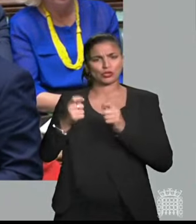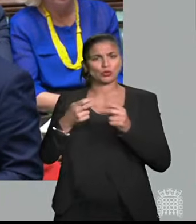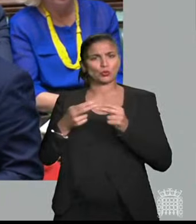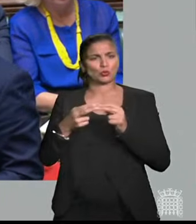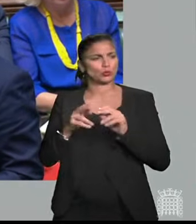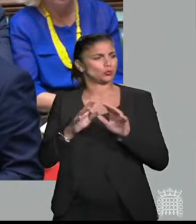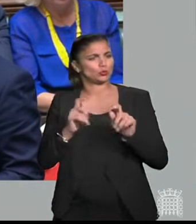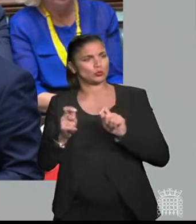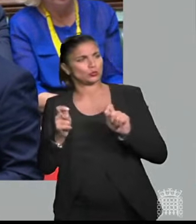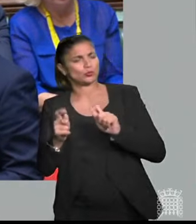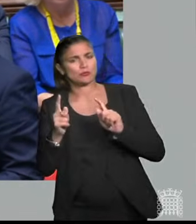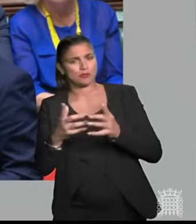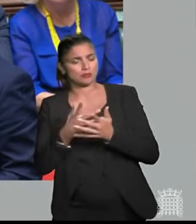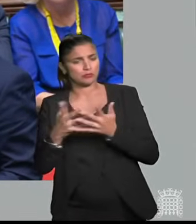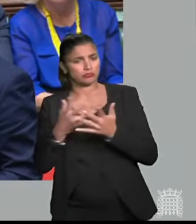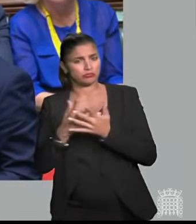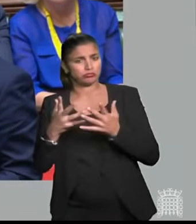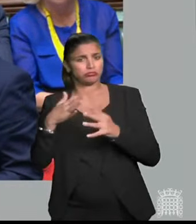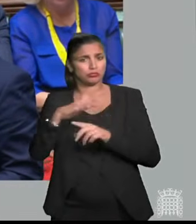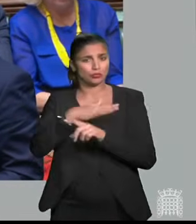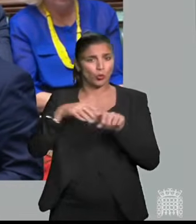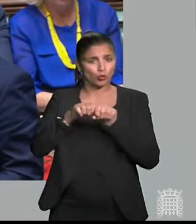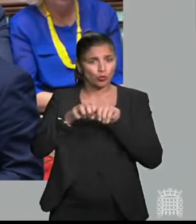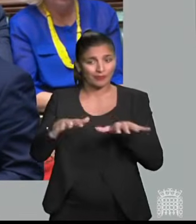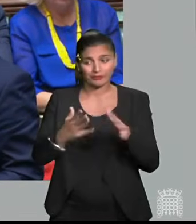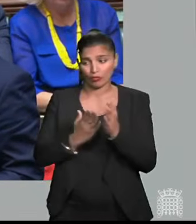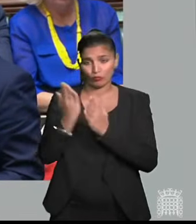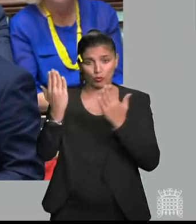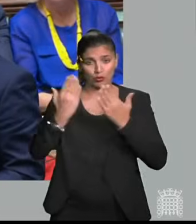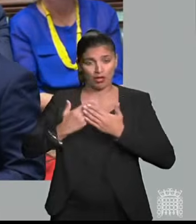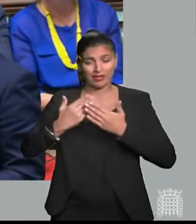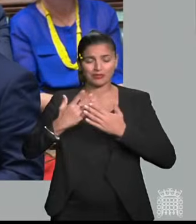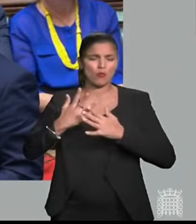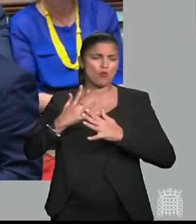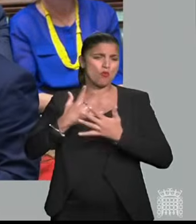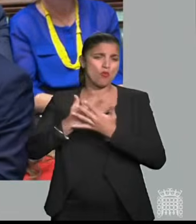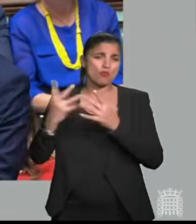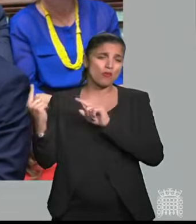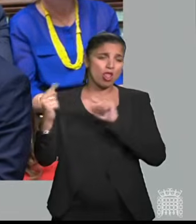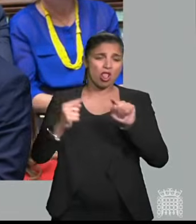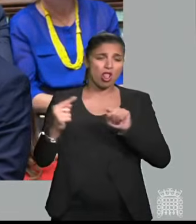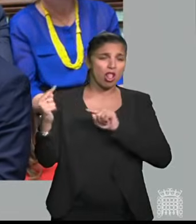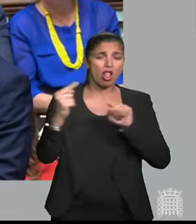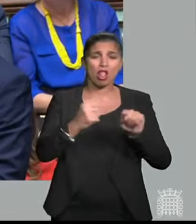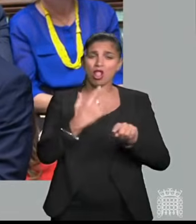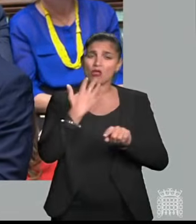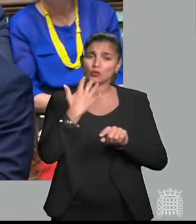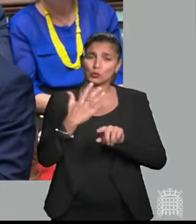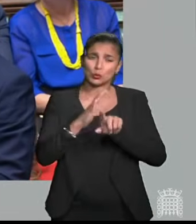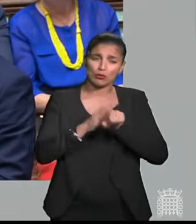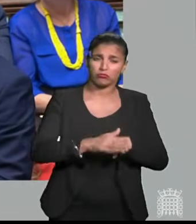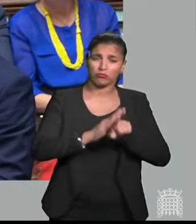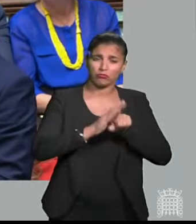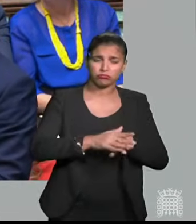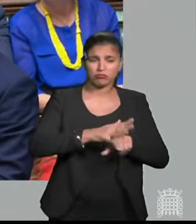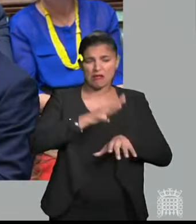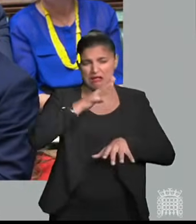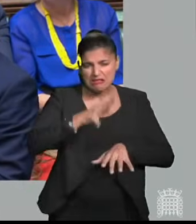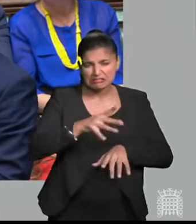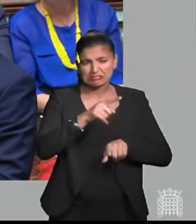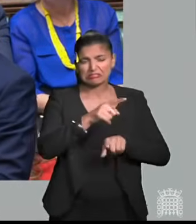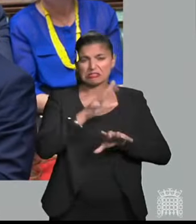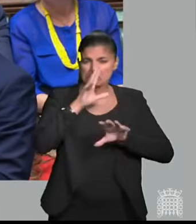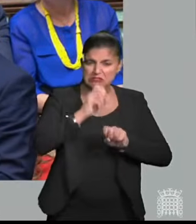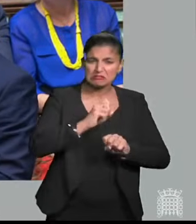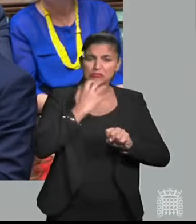outpouring of Jew hate on social media overnight was vile. So would the Prime Minister please make the point again that the